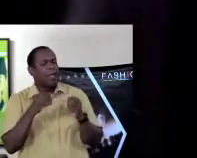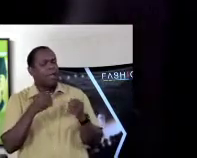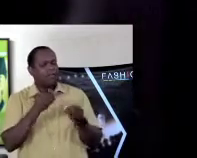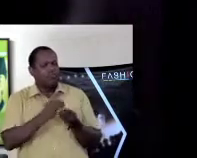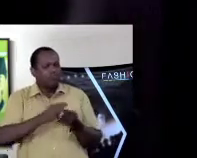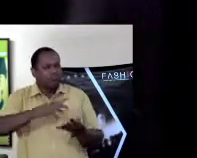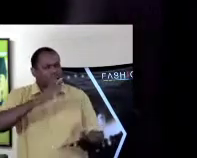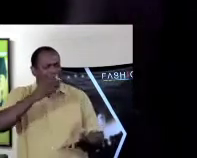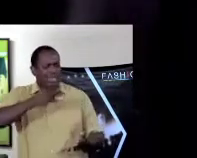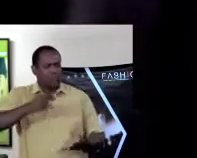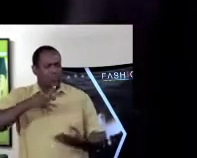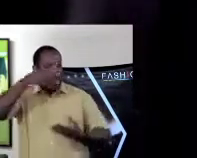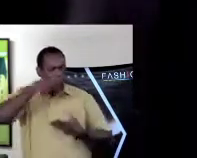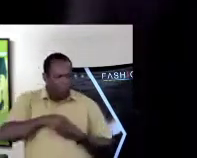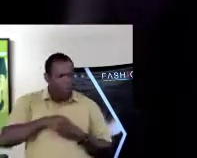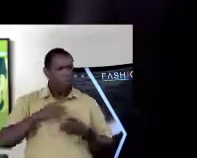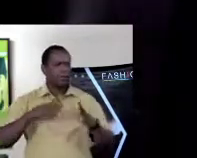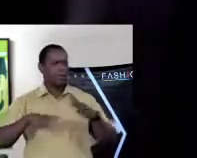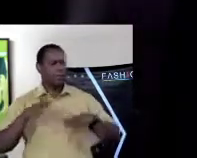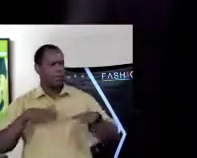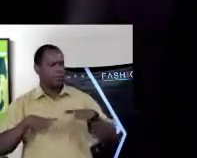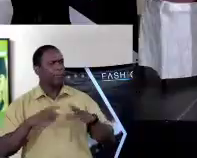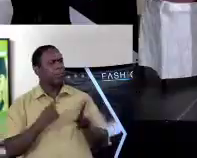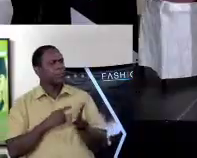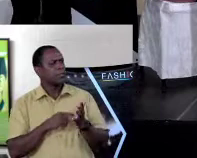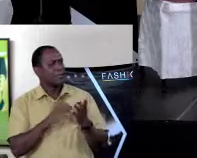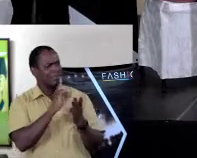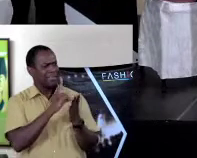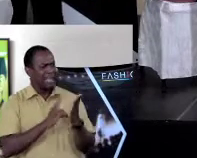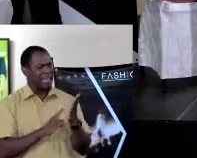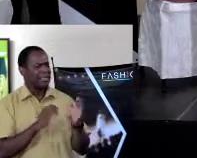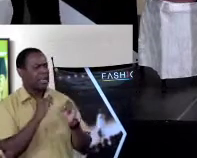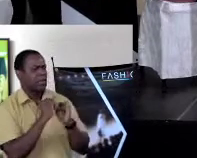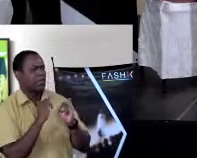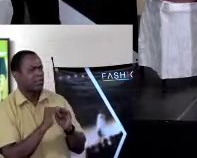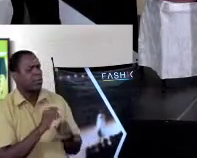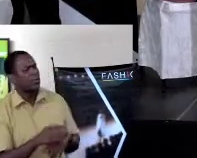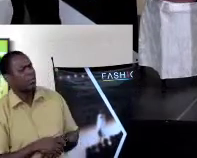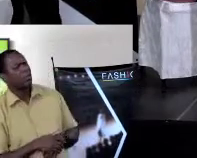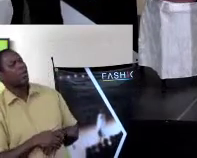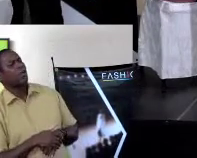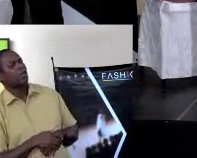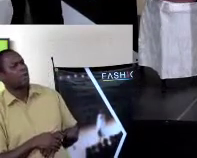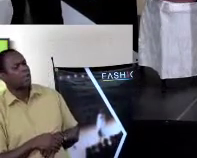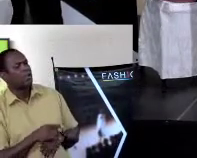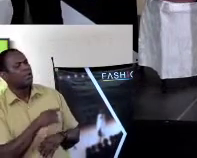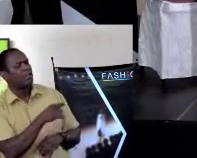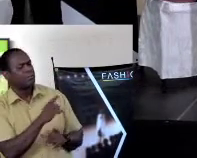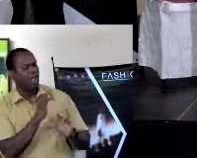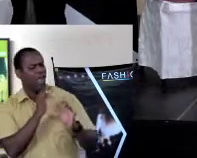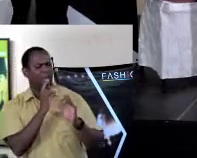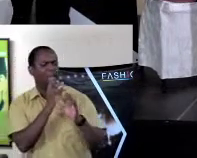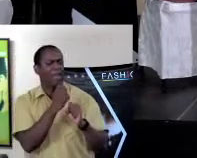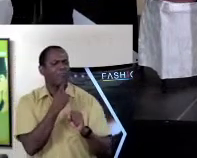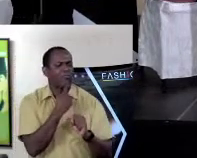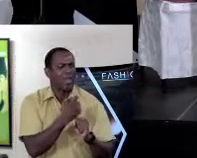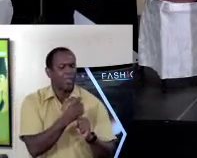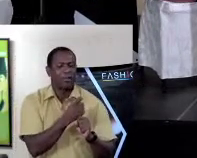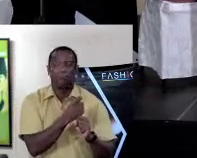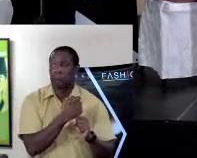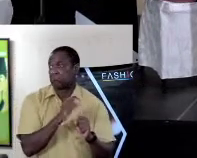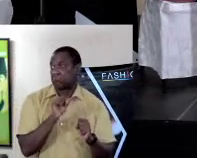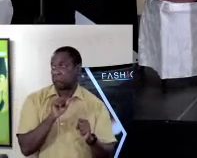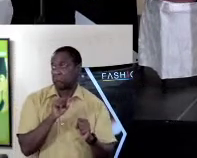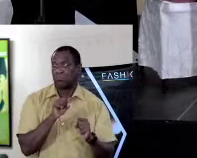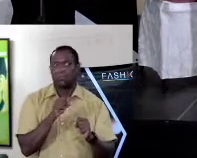designers don't know. So I do a little interview with them, and then I realize, you have a fascination with red, you know. And they tell me, well, while they're